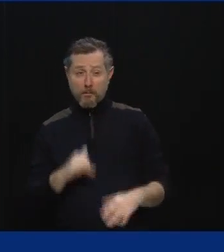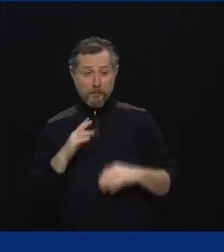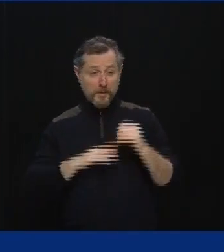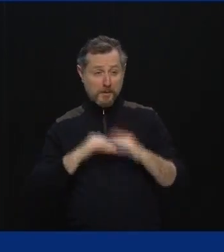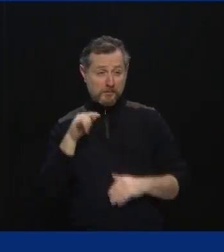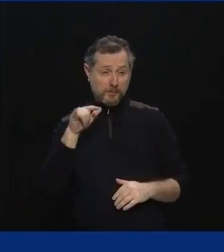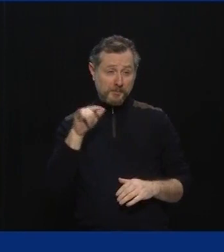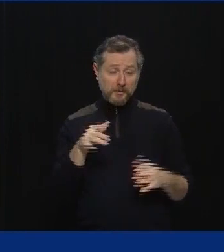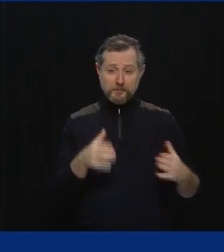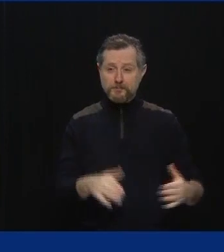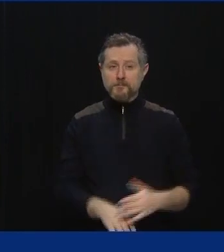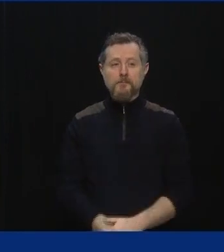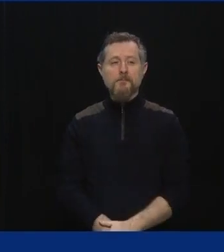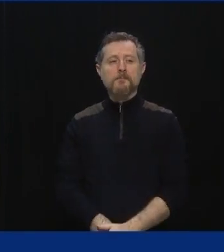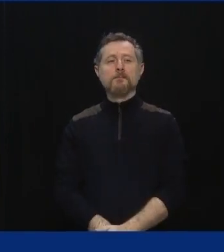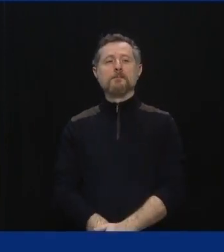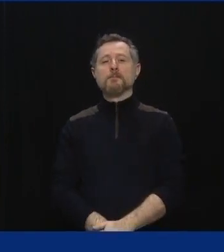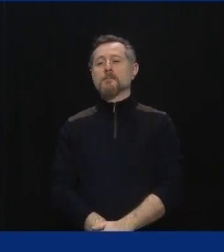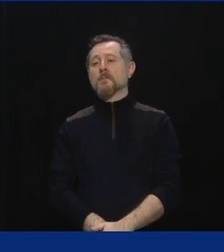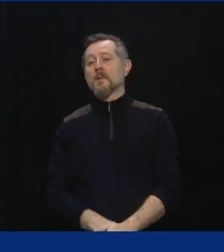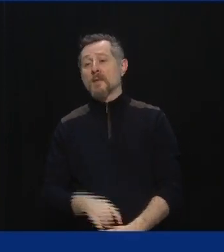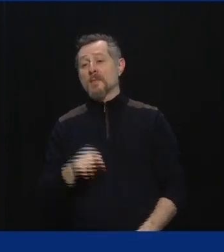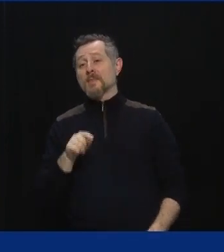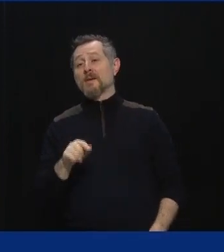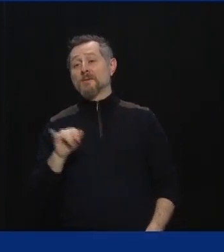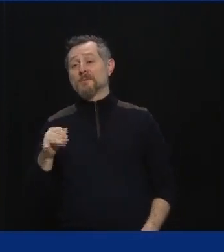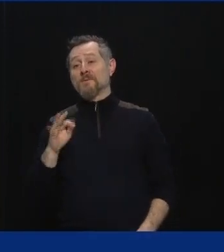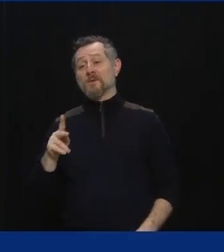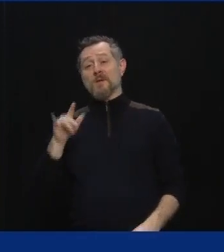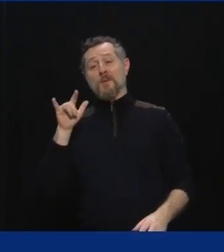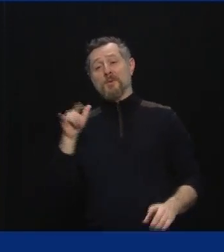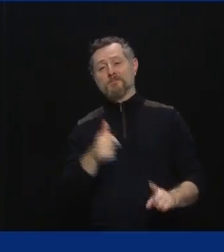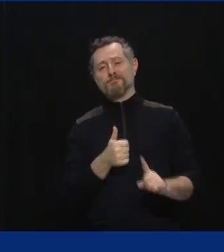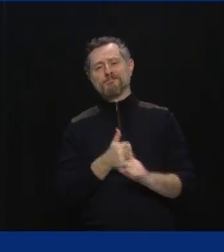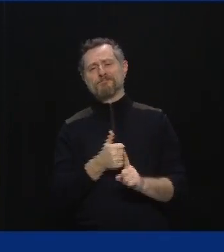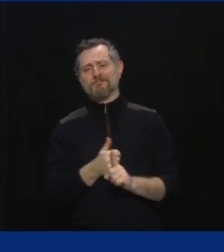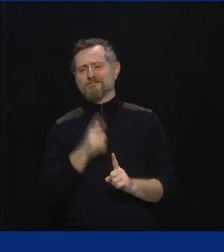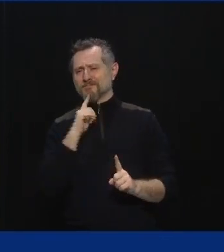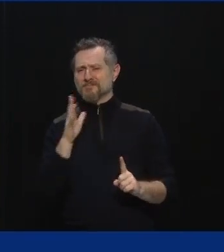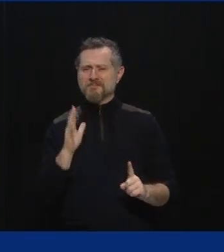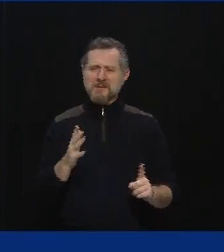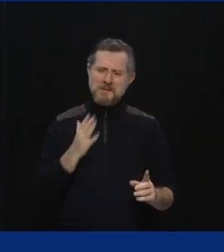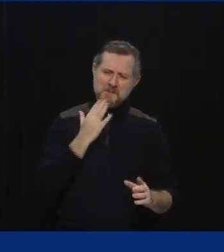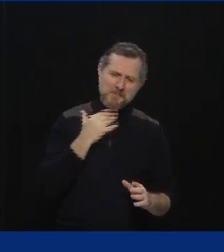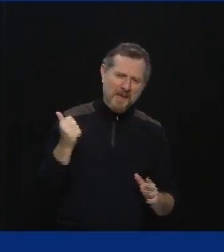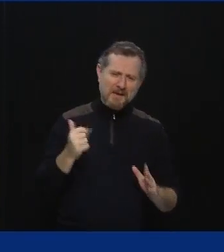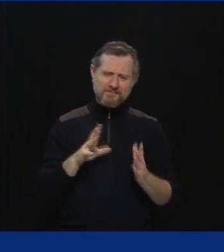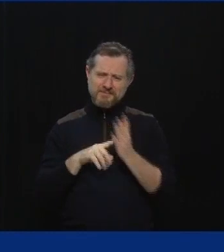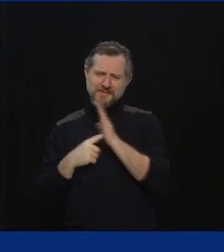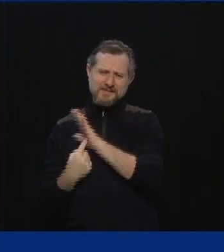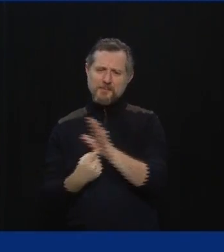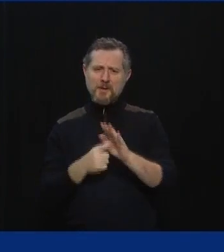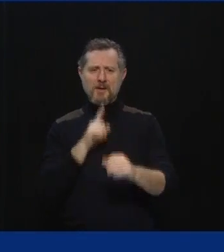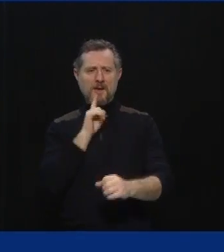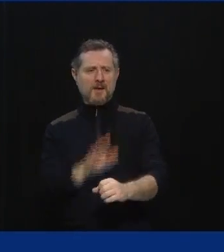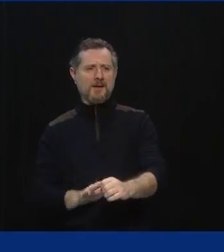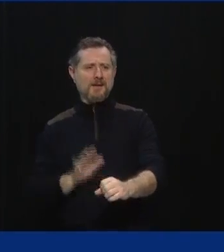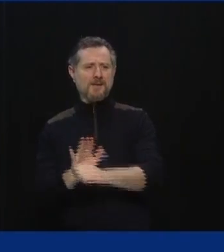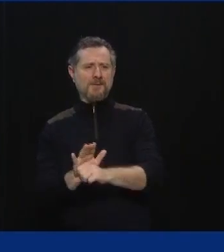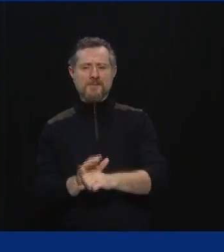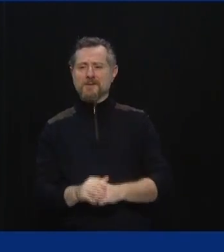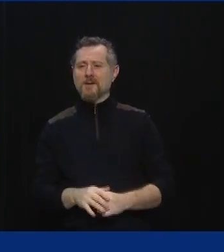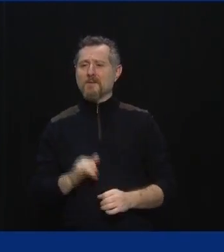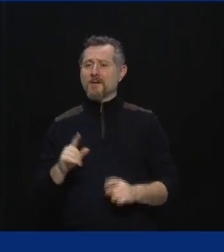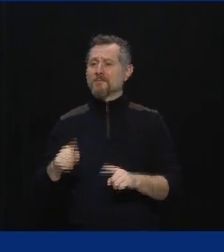that JFK is a leading and shining light, an extraordinary example of that commitment. Right from the beginning, we